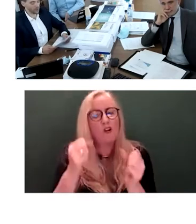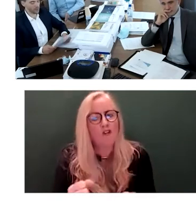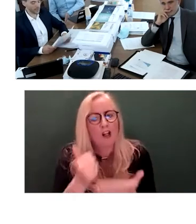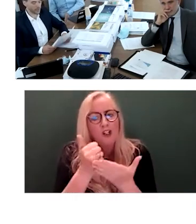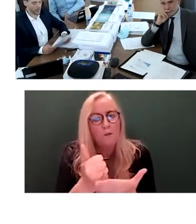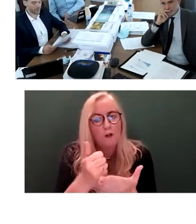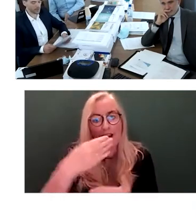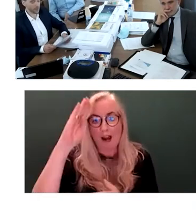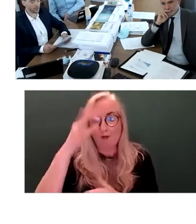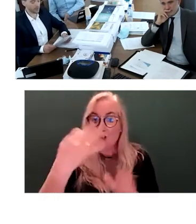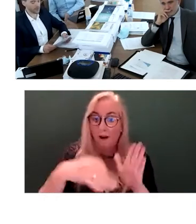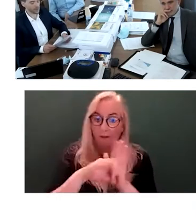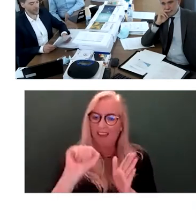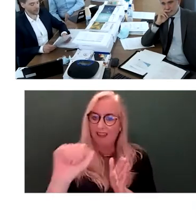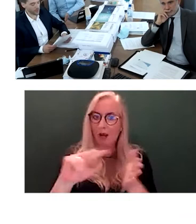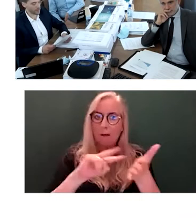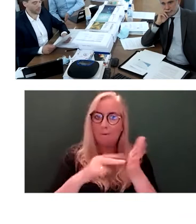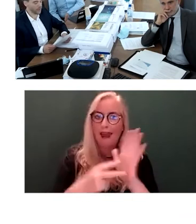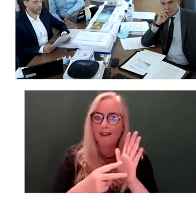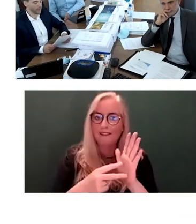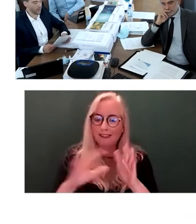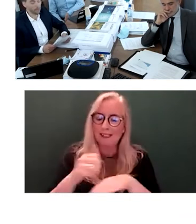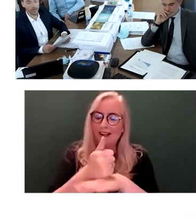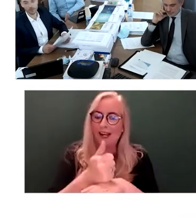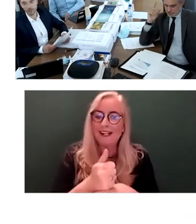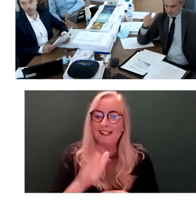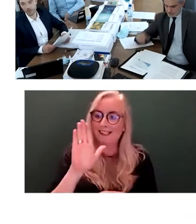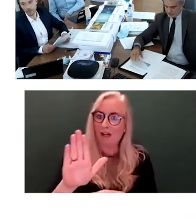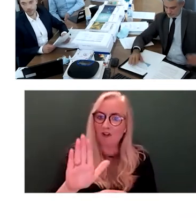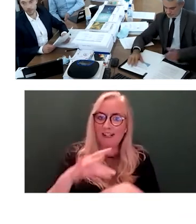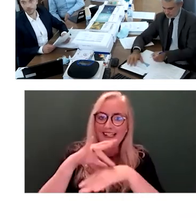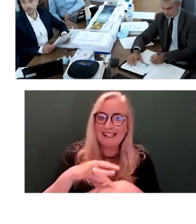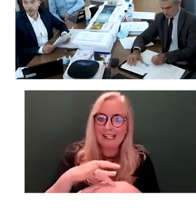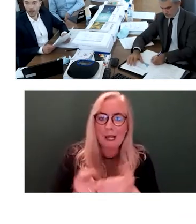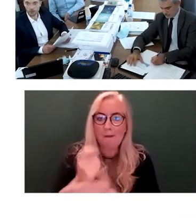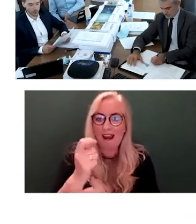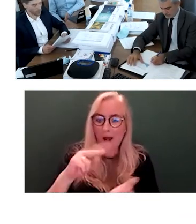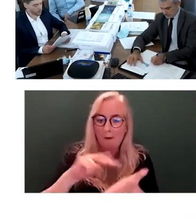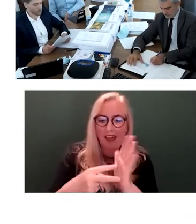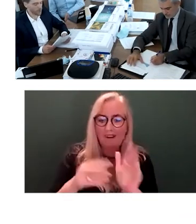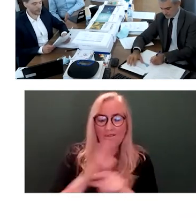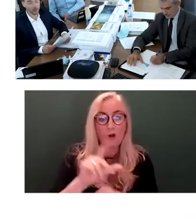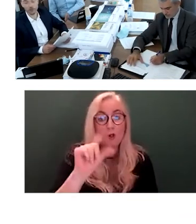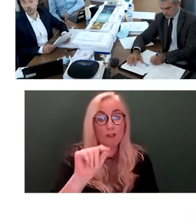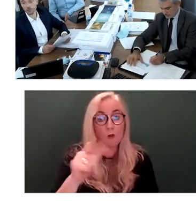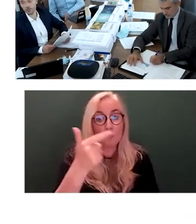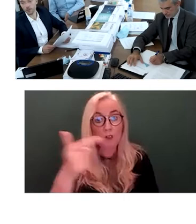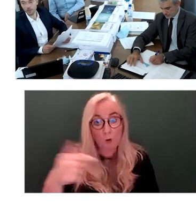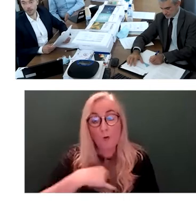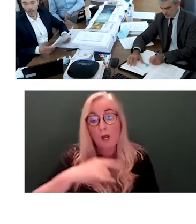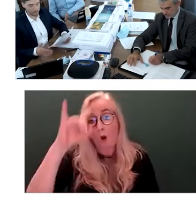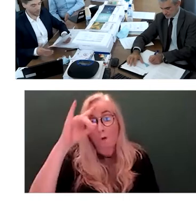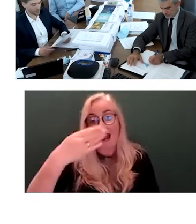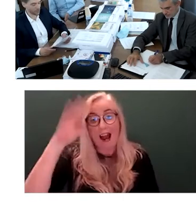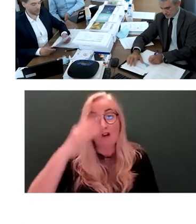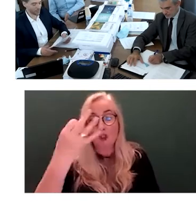Irish government in its plans to introduce statutory sick pay planned for 2022. And we hope that the Irish government will